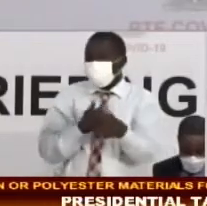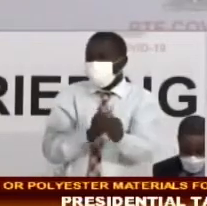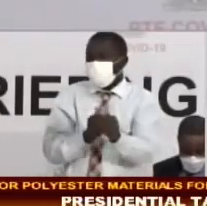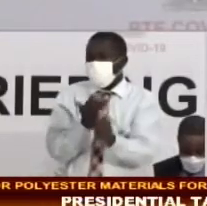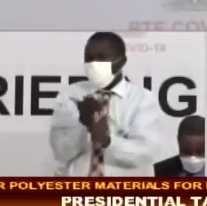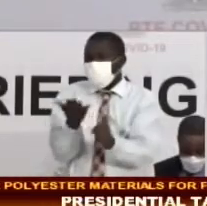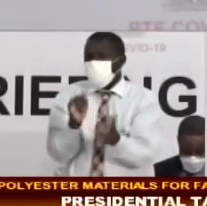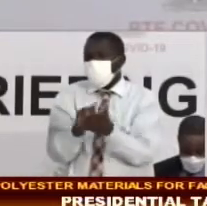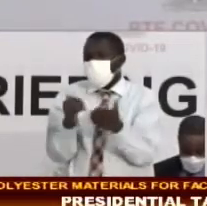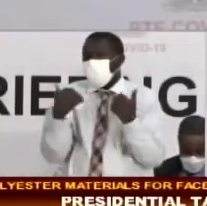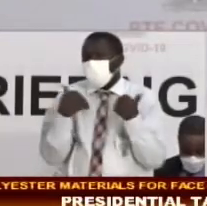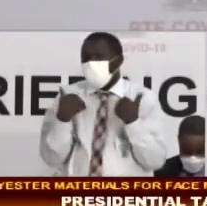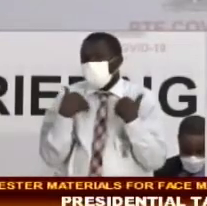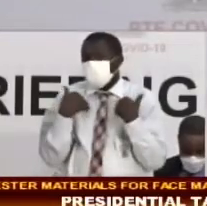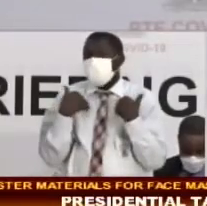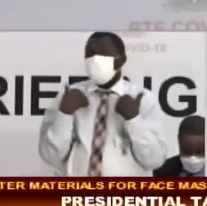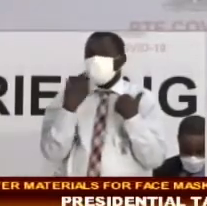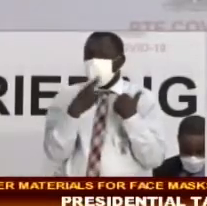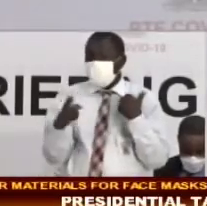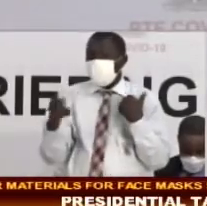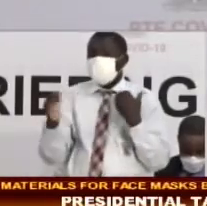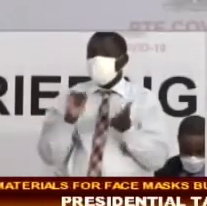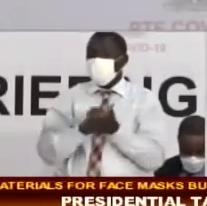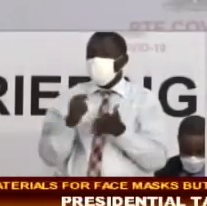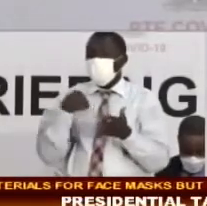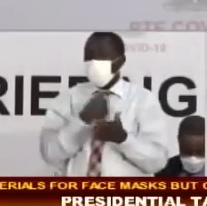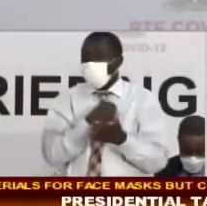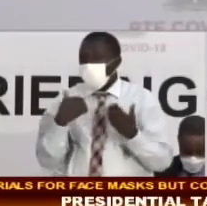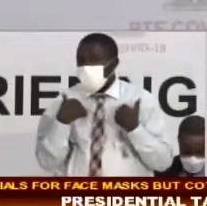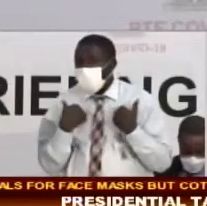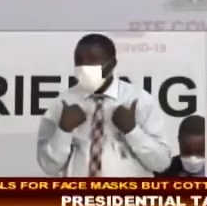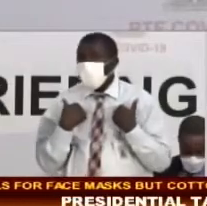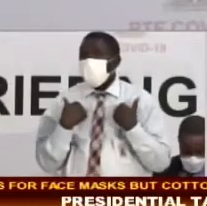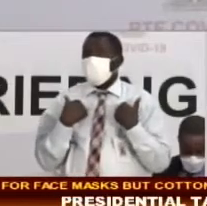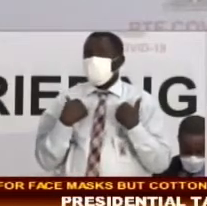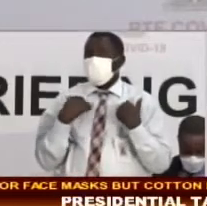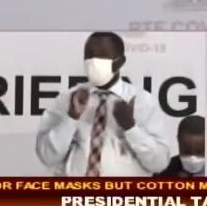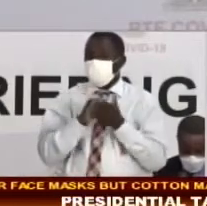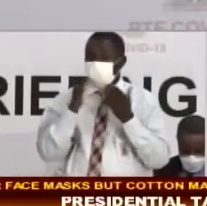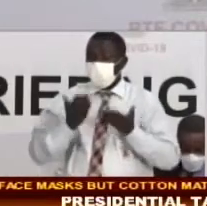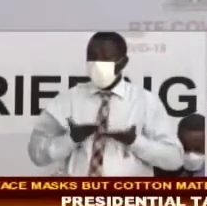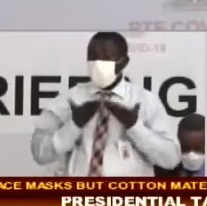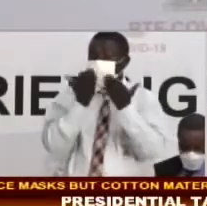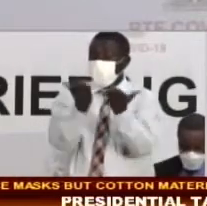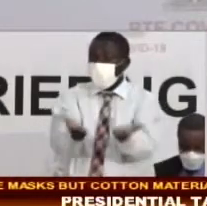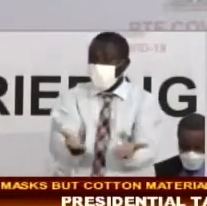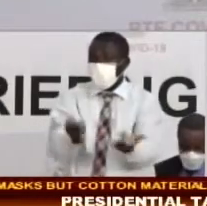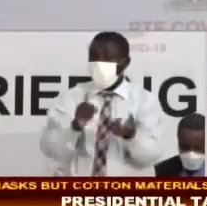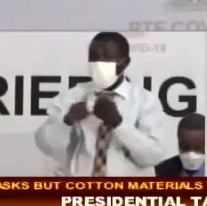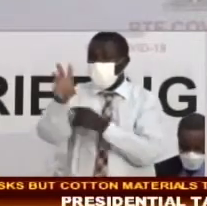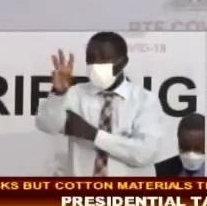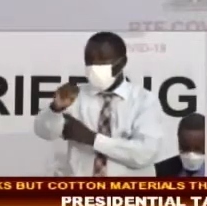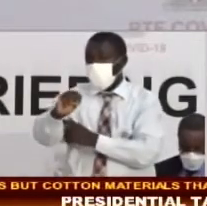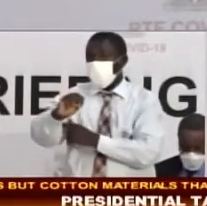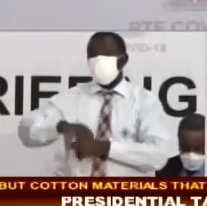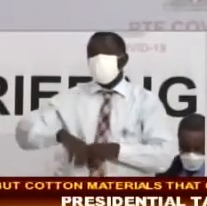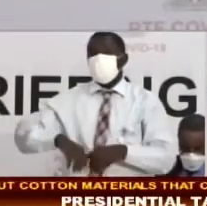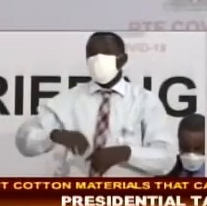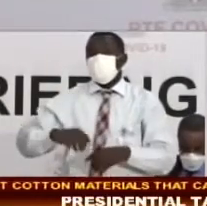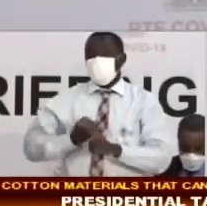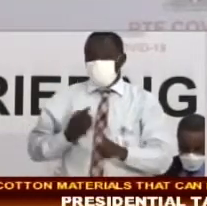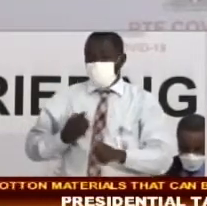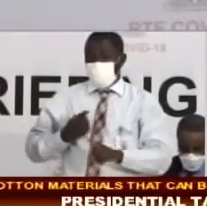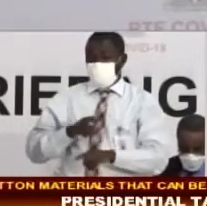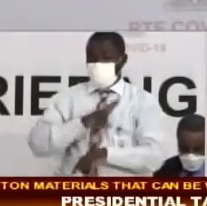resource that is available. All our platforms are available to them. From the national here, every resource we have